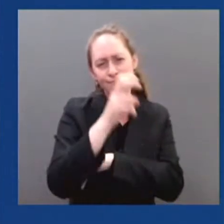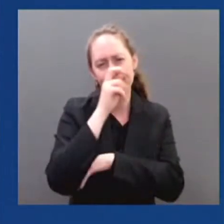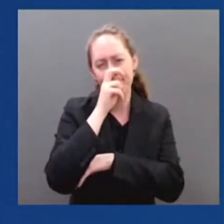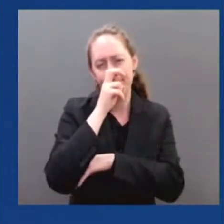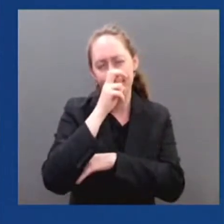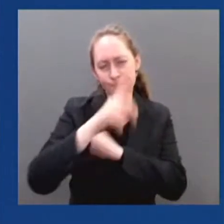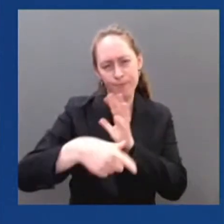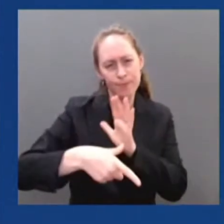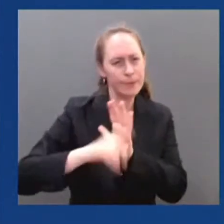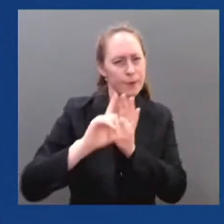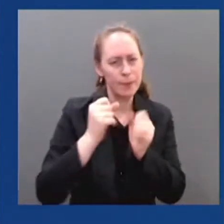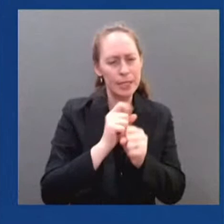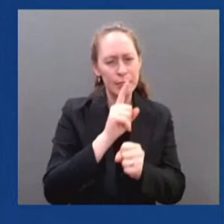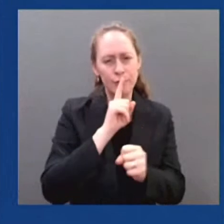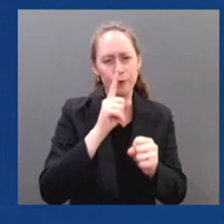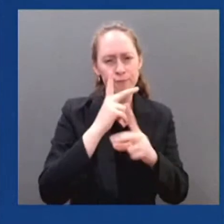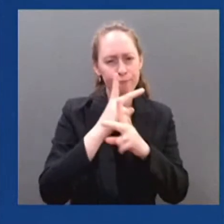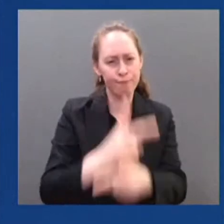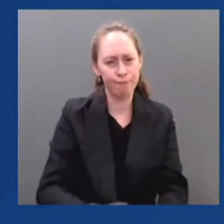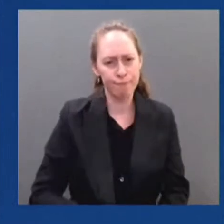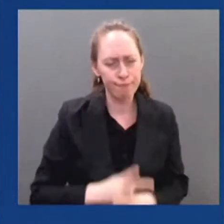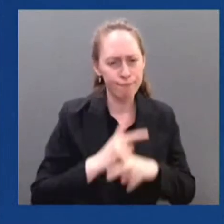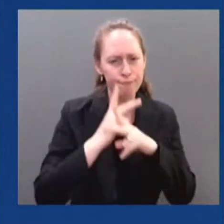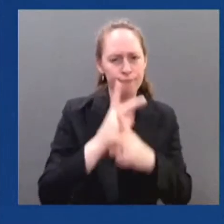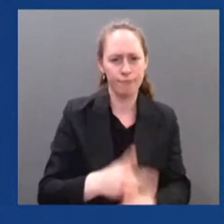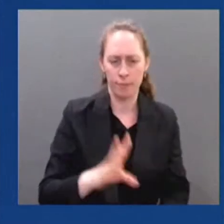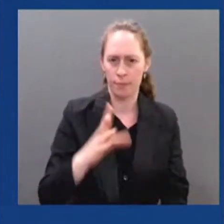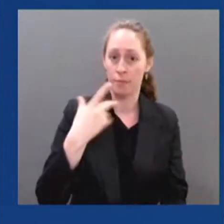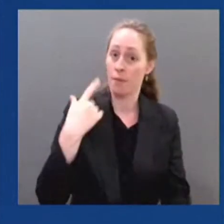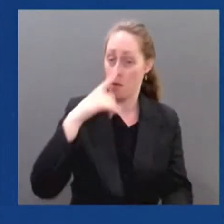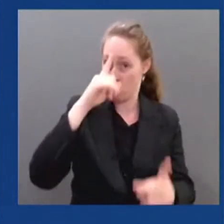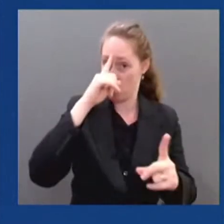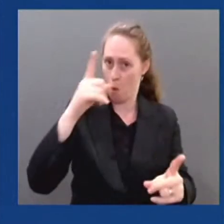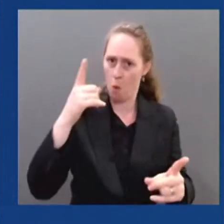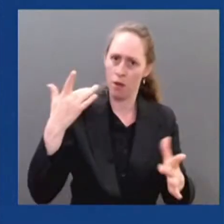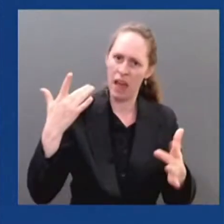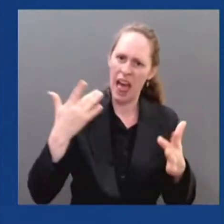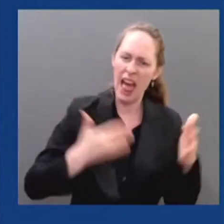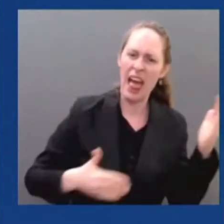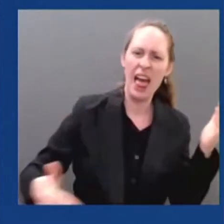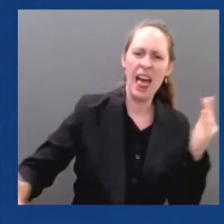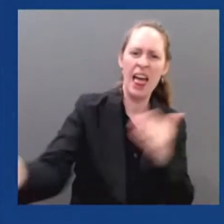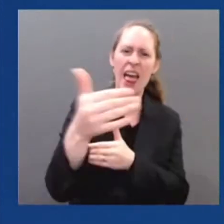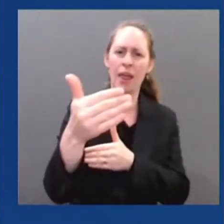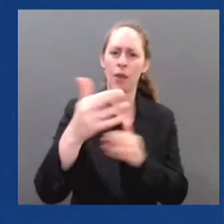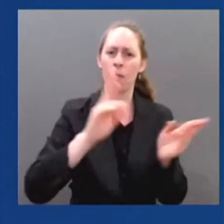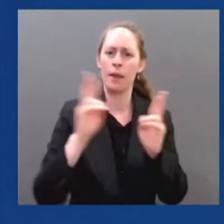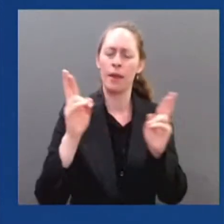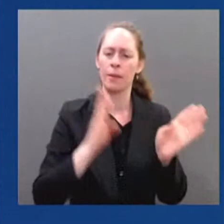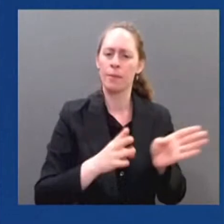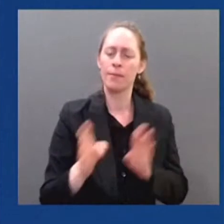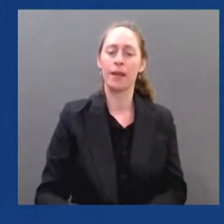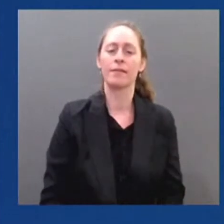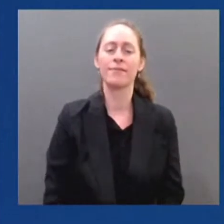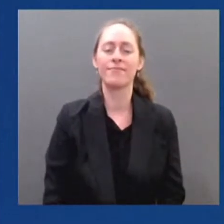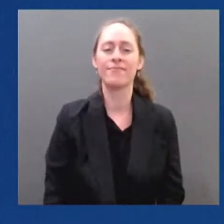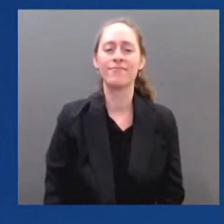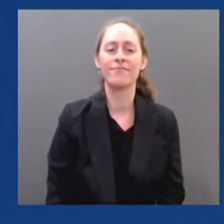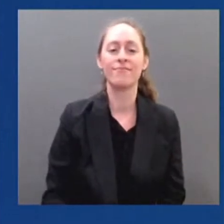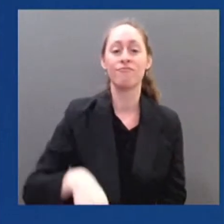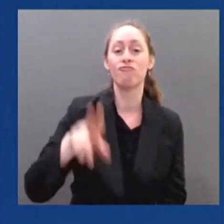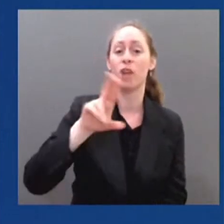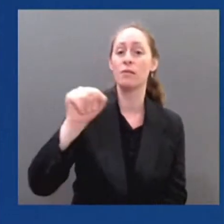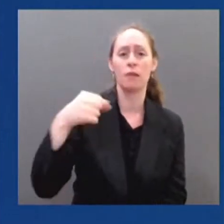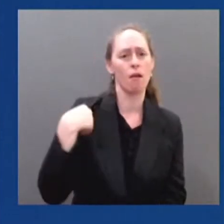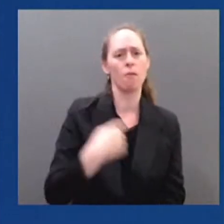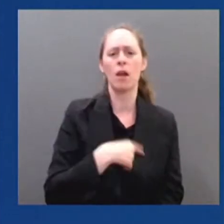vaccines that has actually made America pretty consistently a leader, certainly on the mRNA vaccines, in terms of